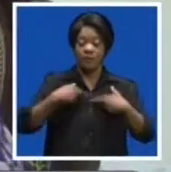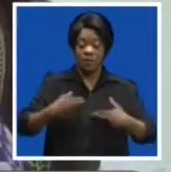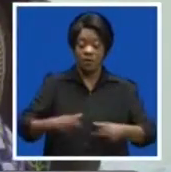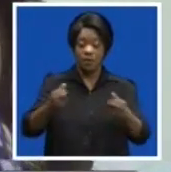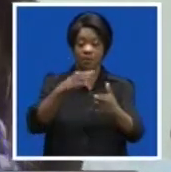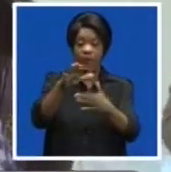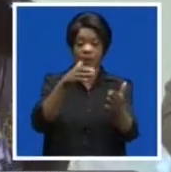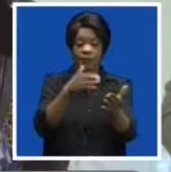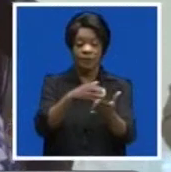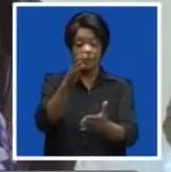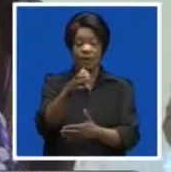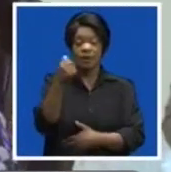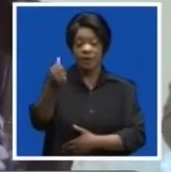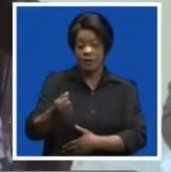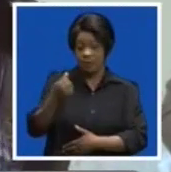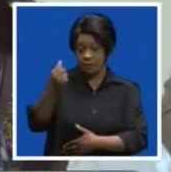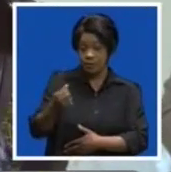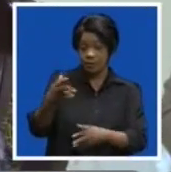in chiefdoms of